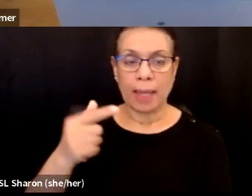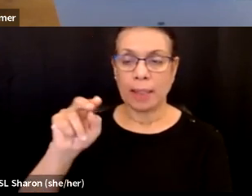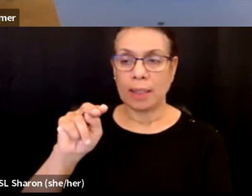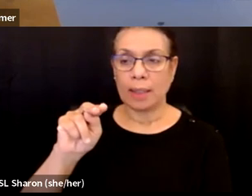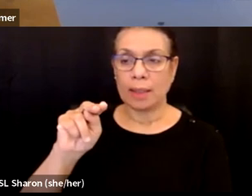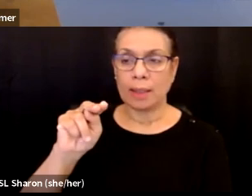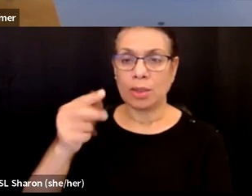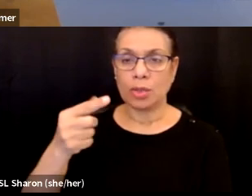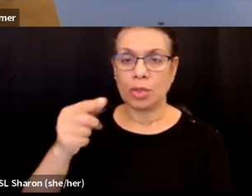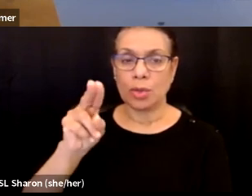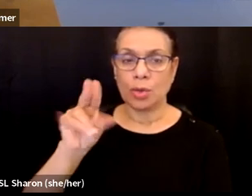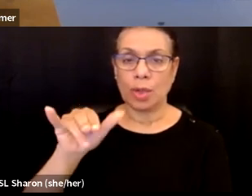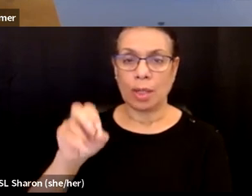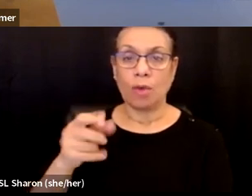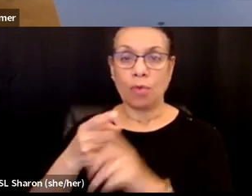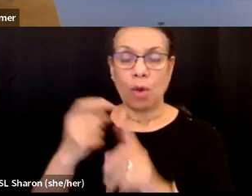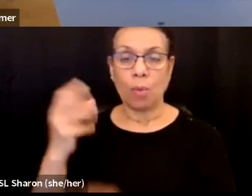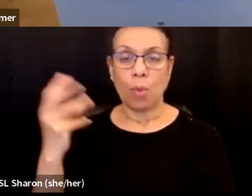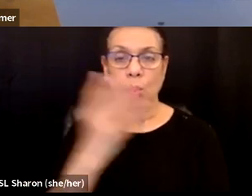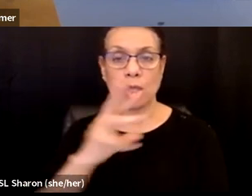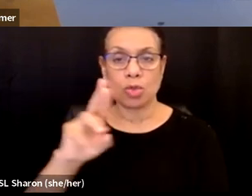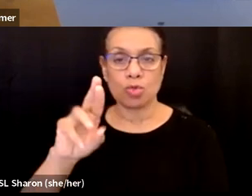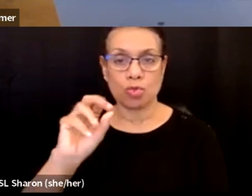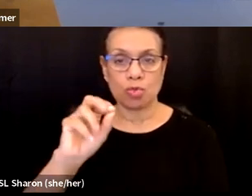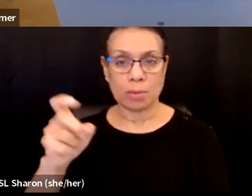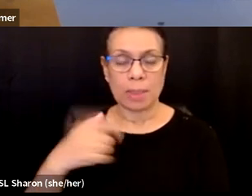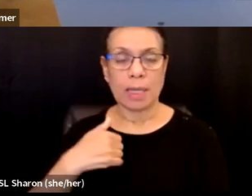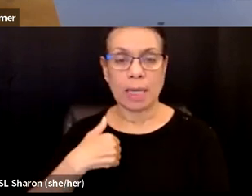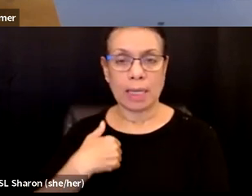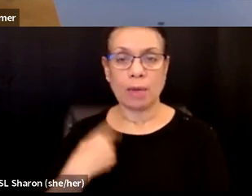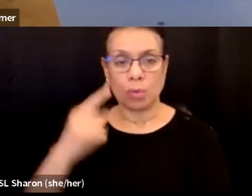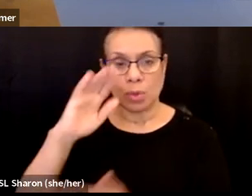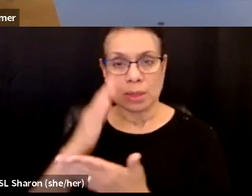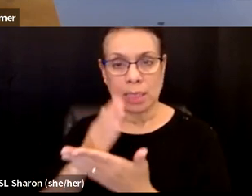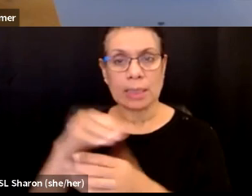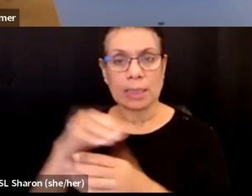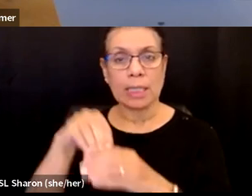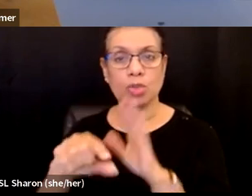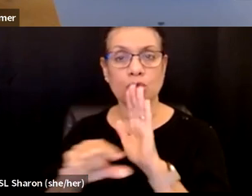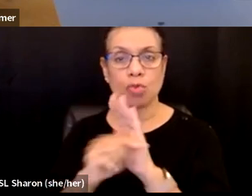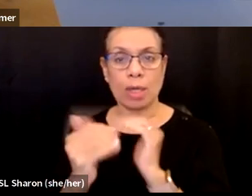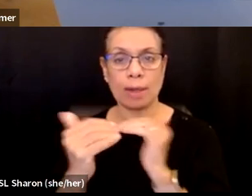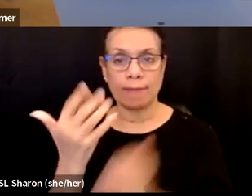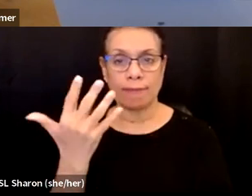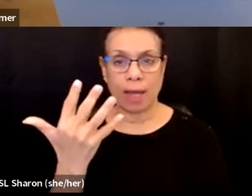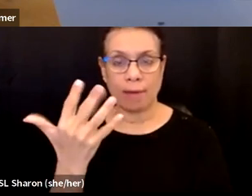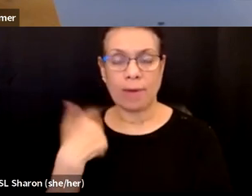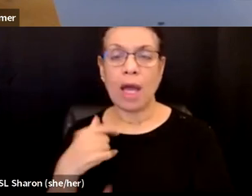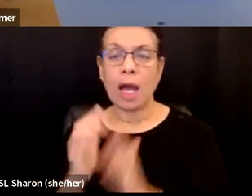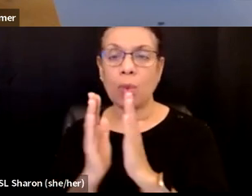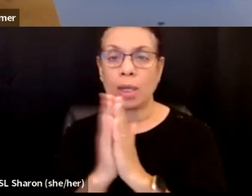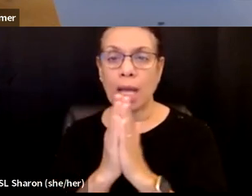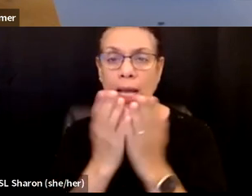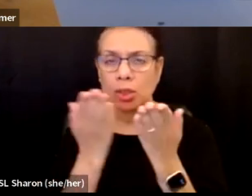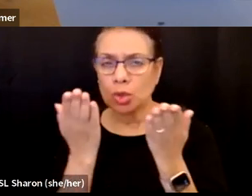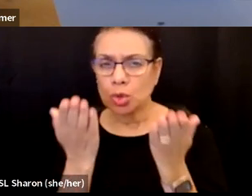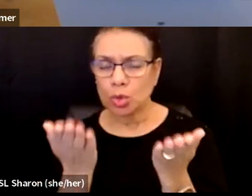west rockberry and i have a son go to men in school he's in grade five here i want to ask everyone about